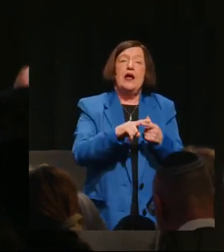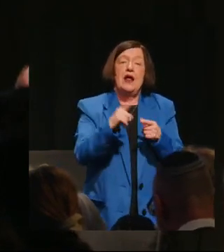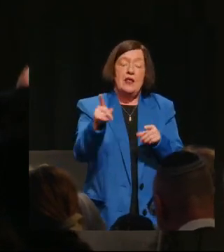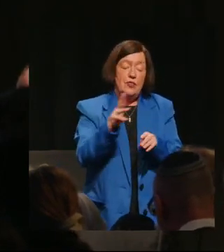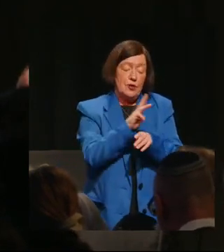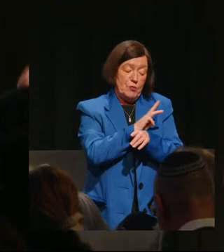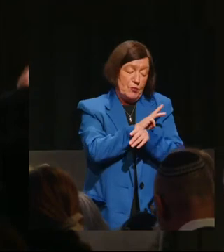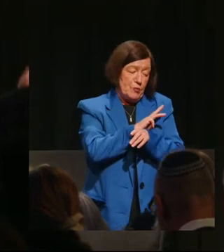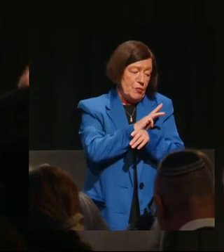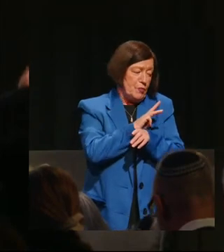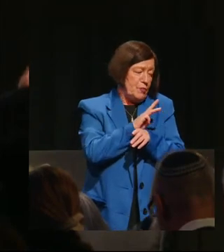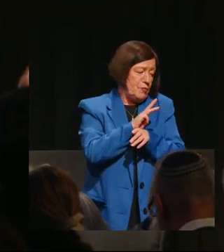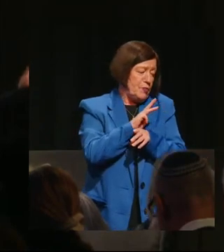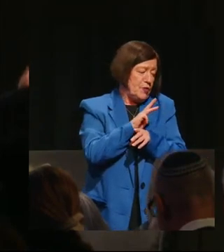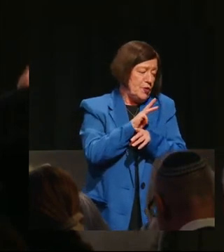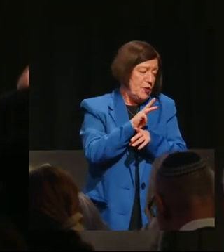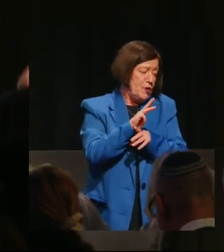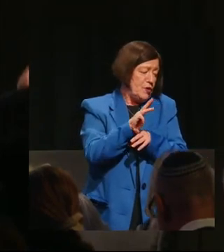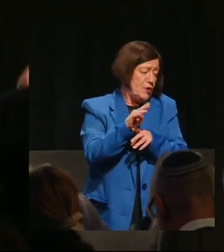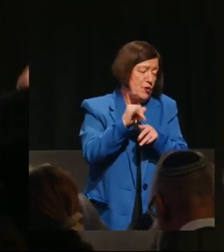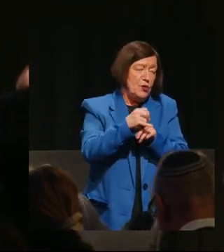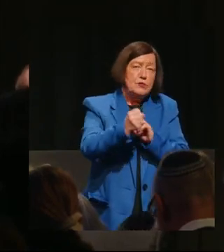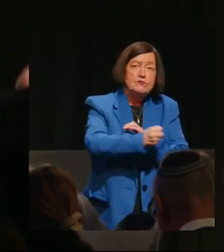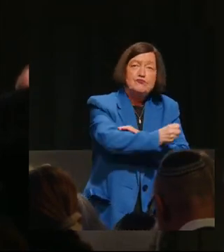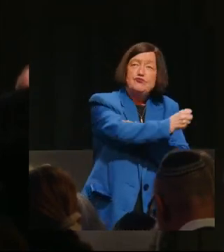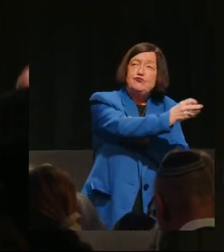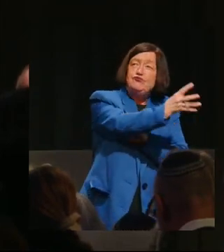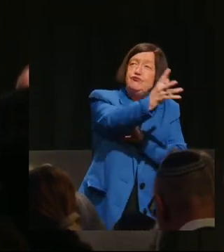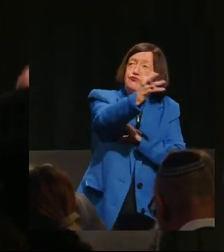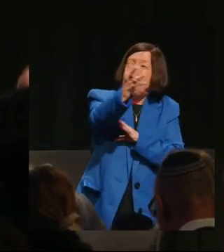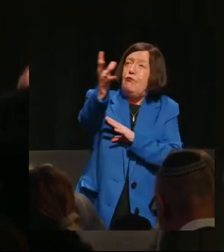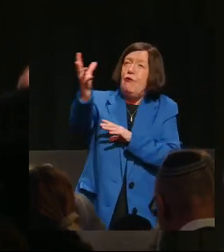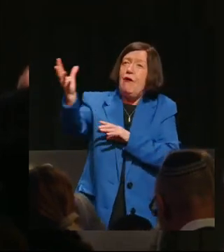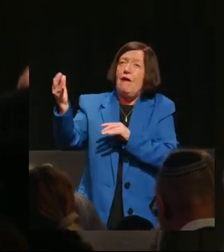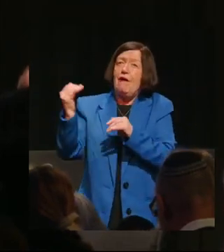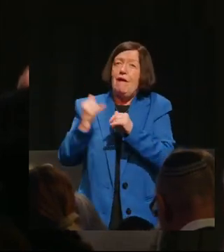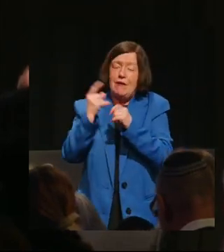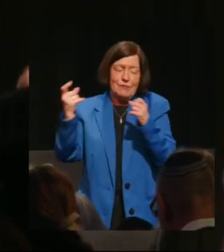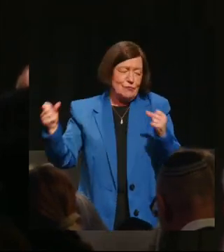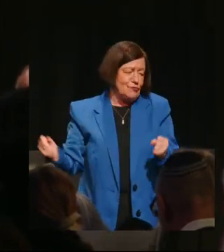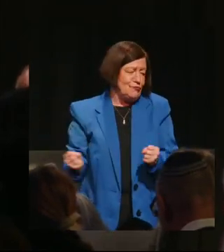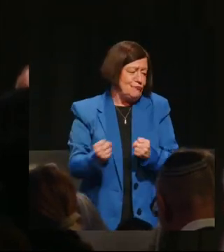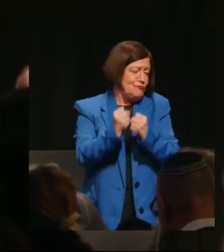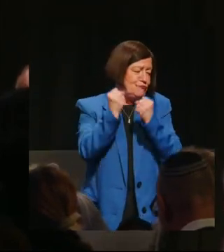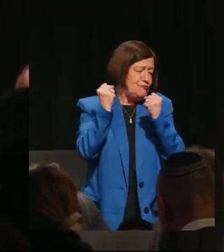bemalos ki